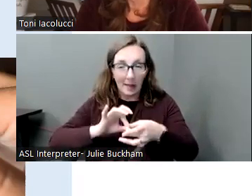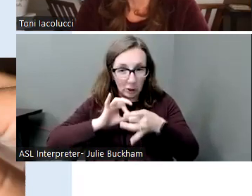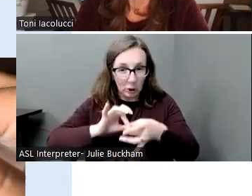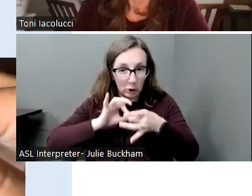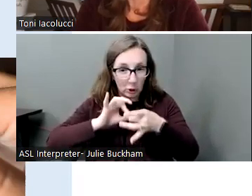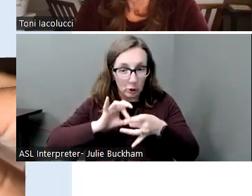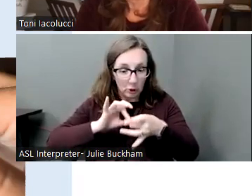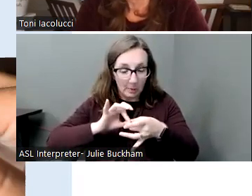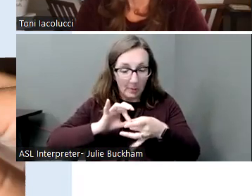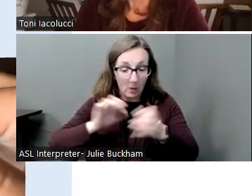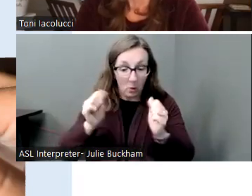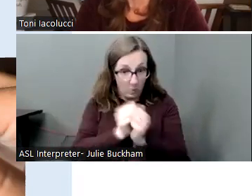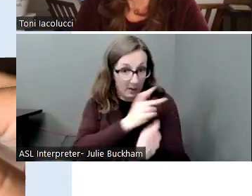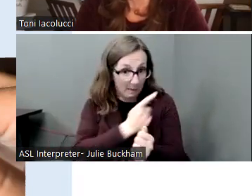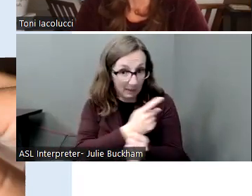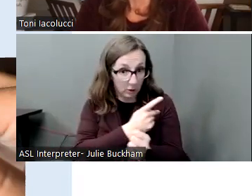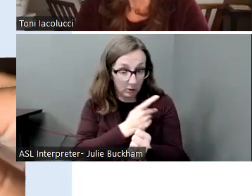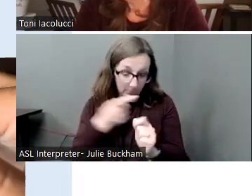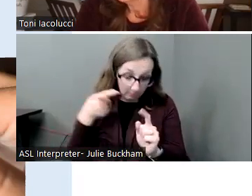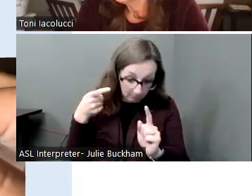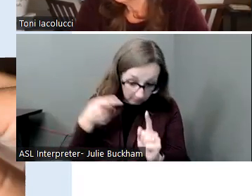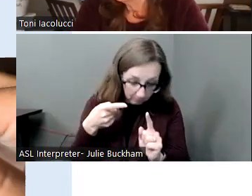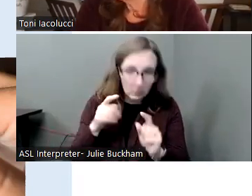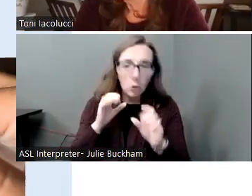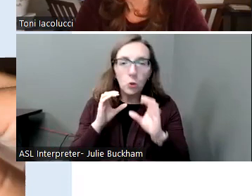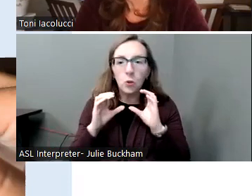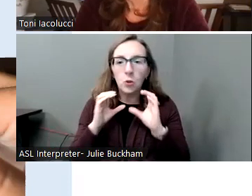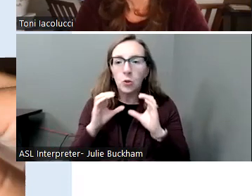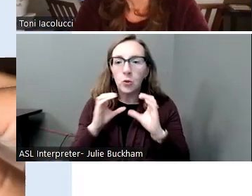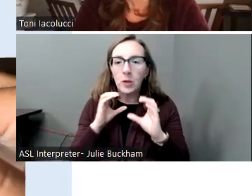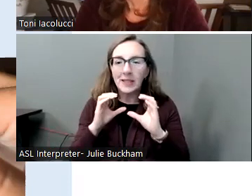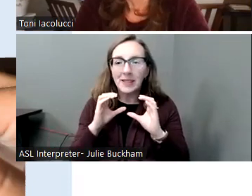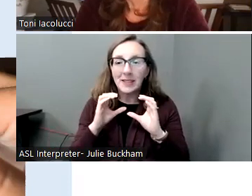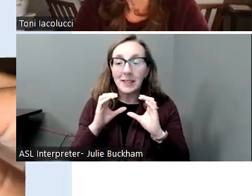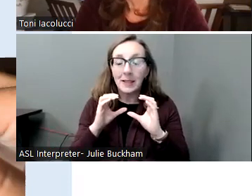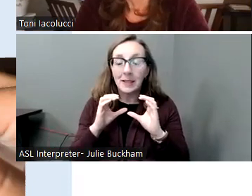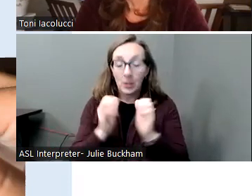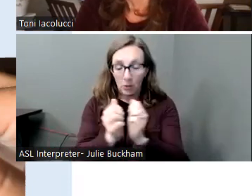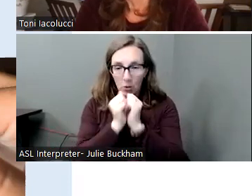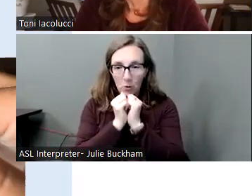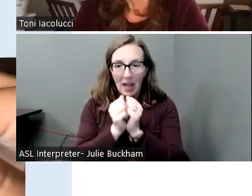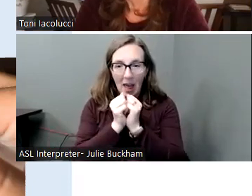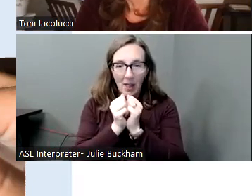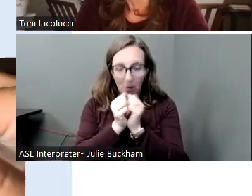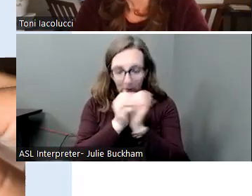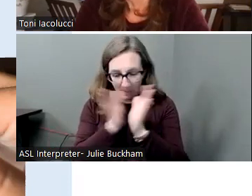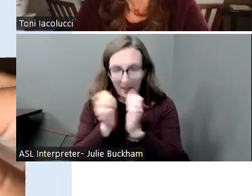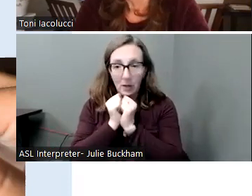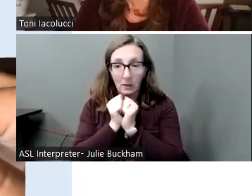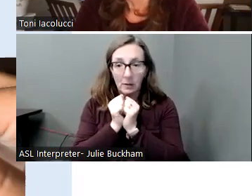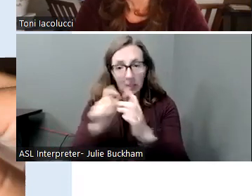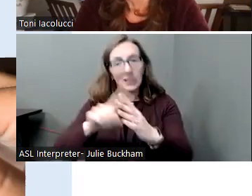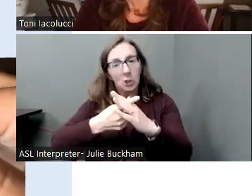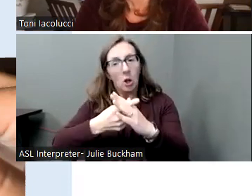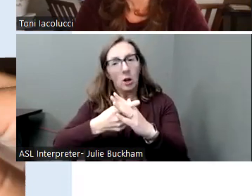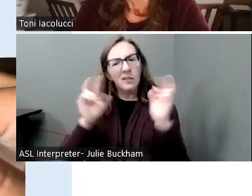around communication and creating a plan together, and start with low tech if that's all you've got right